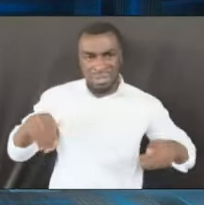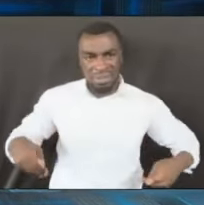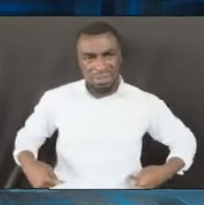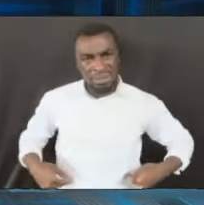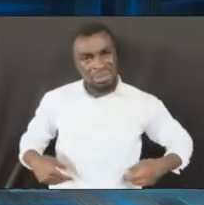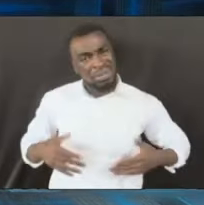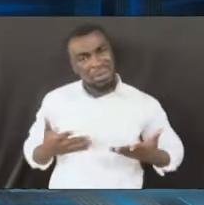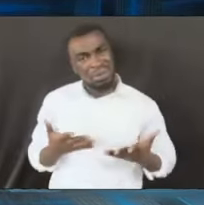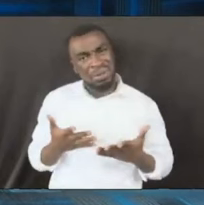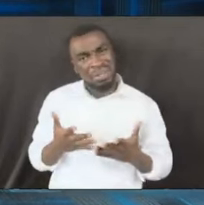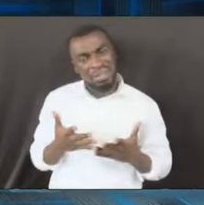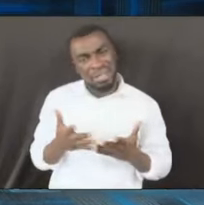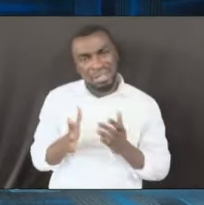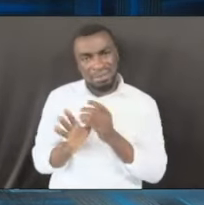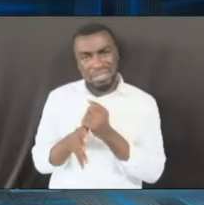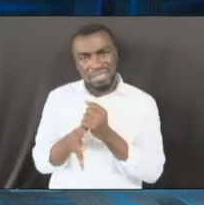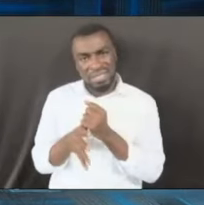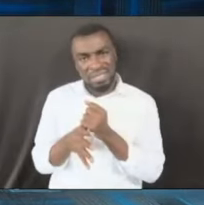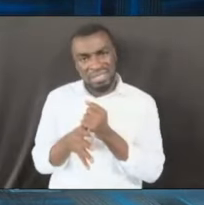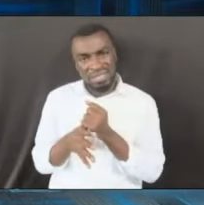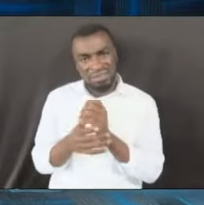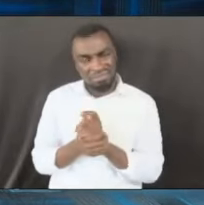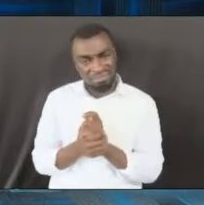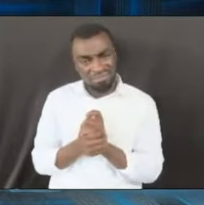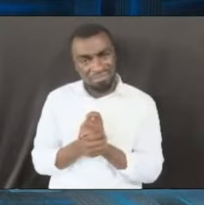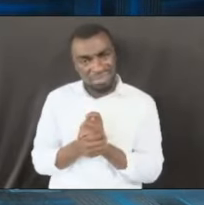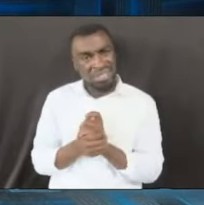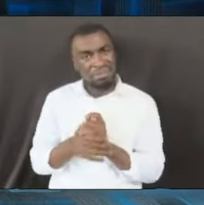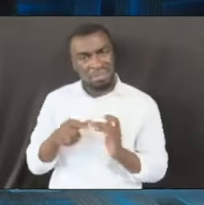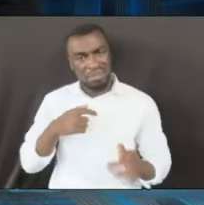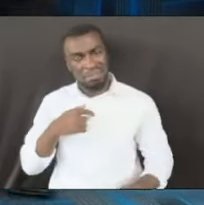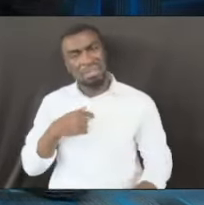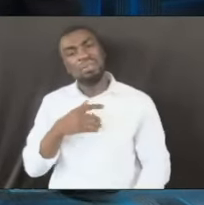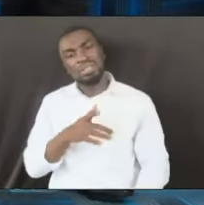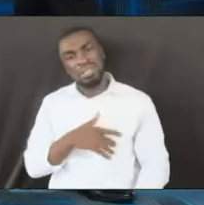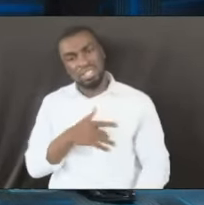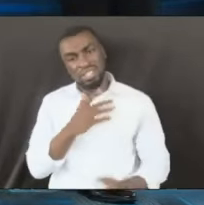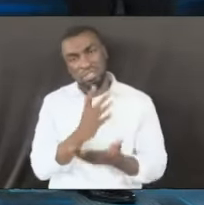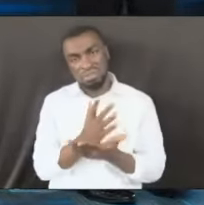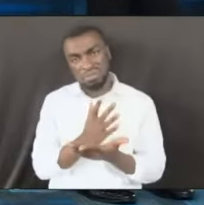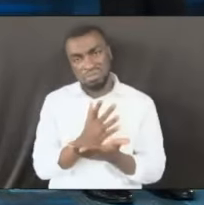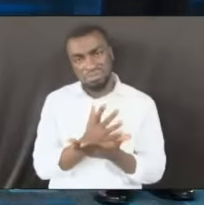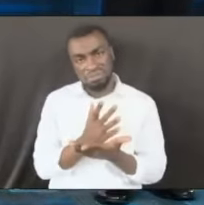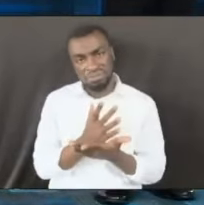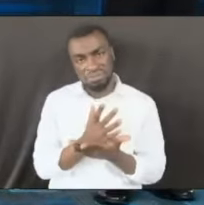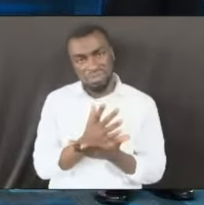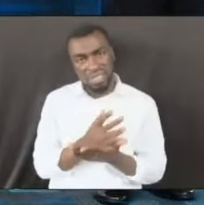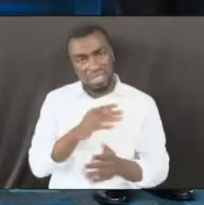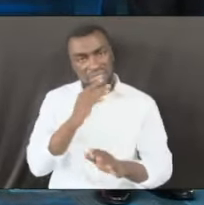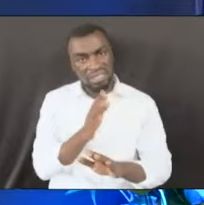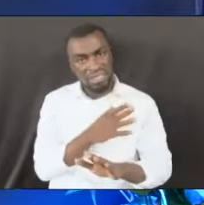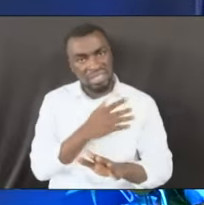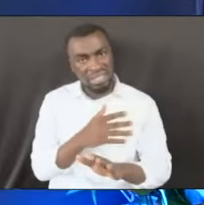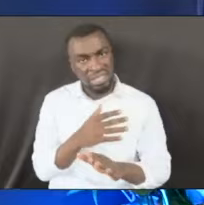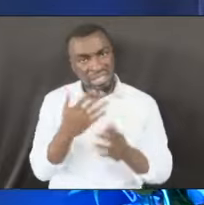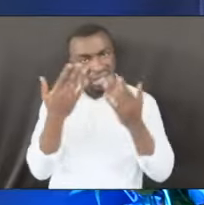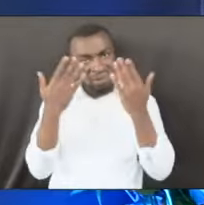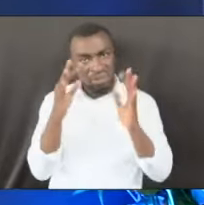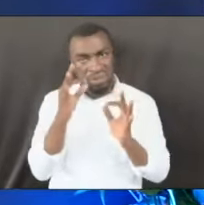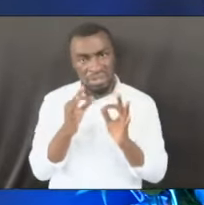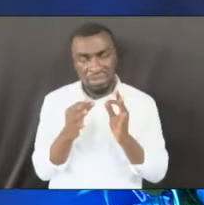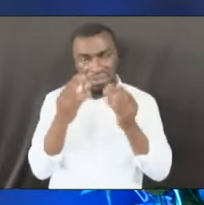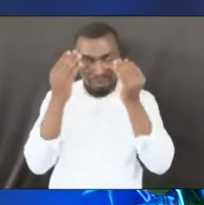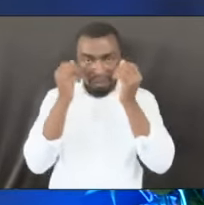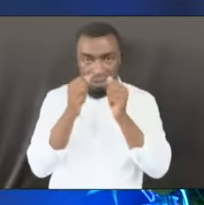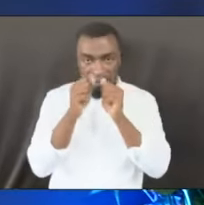heart. May God bless you. But more than elder needs that singing, I needed it. It was a blessing. Out there, they are the